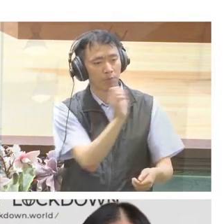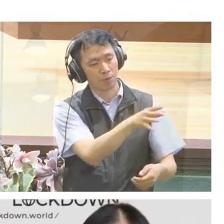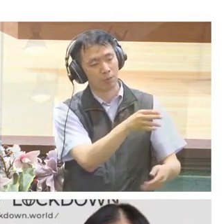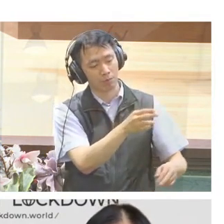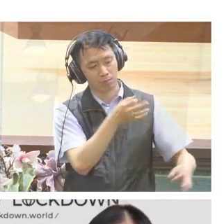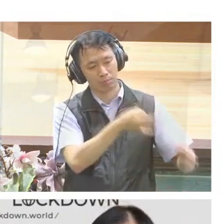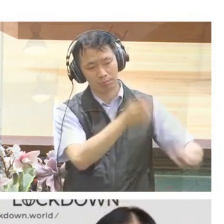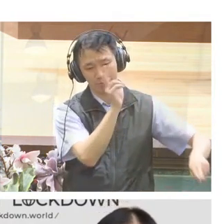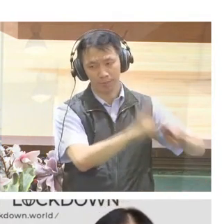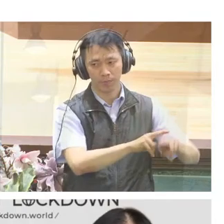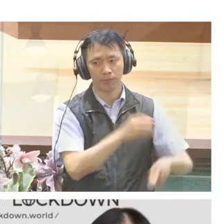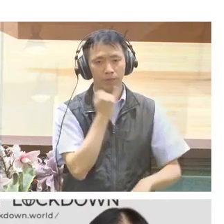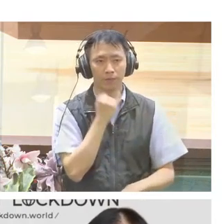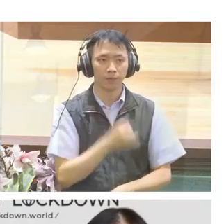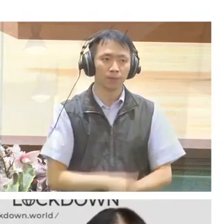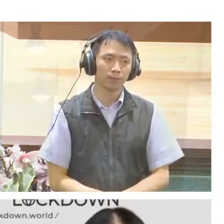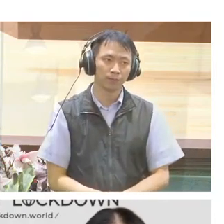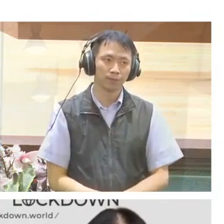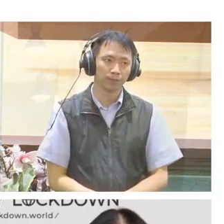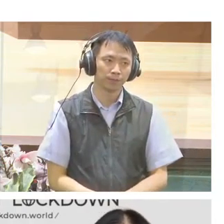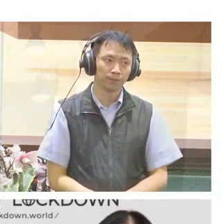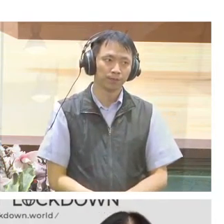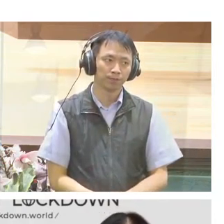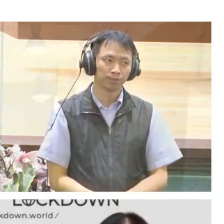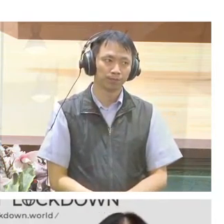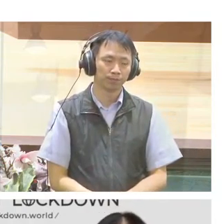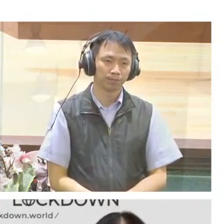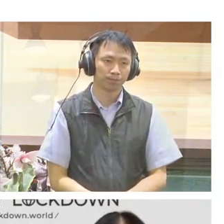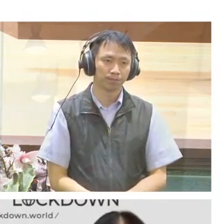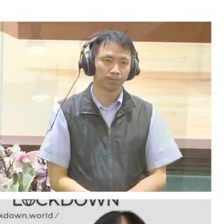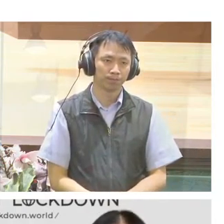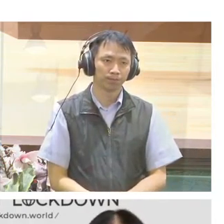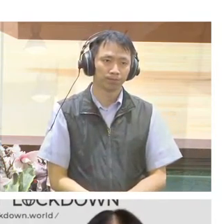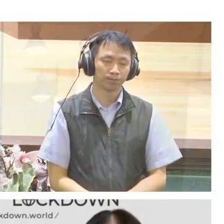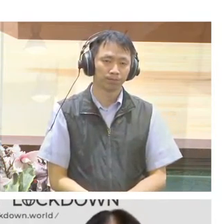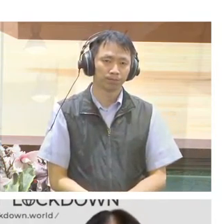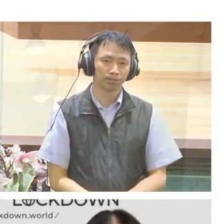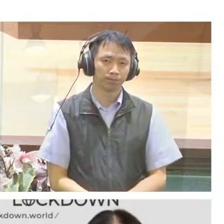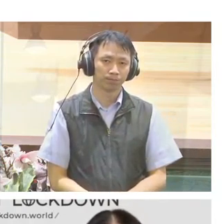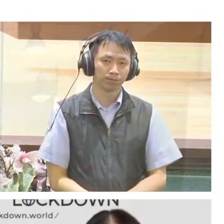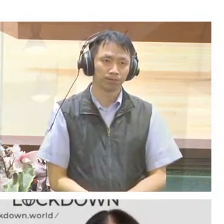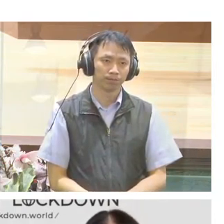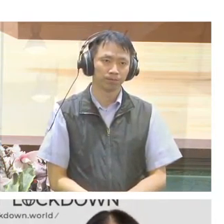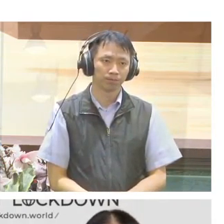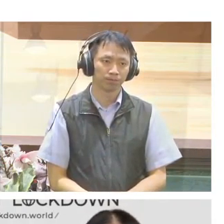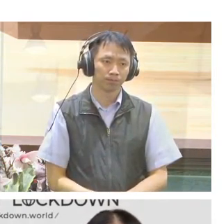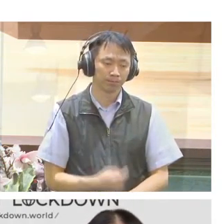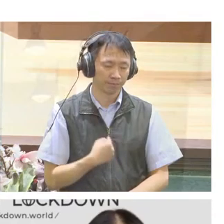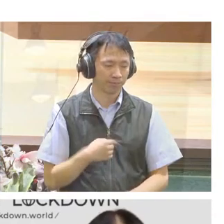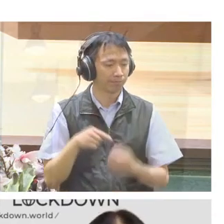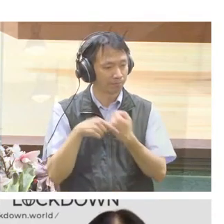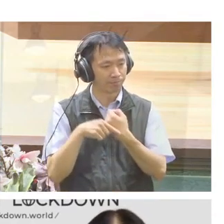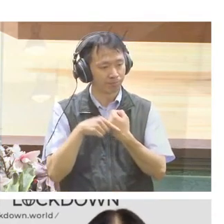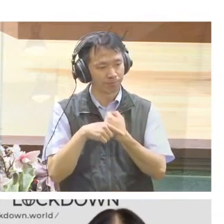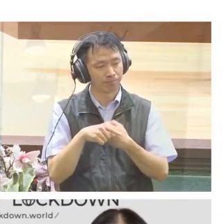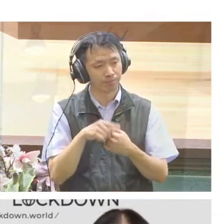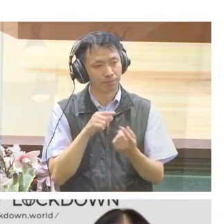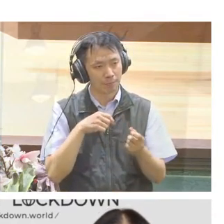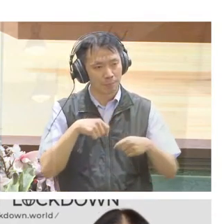by our DEI. So this is the end of my sharing on our findings and experience on researching for